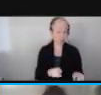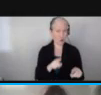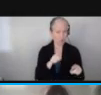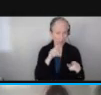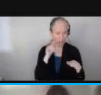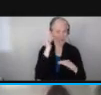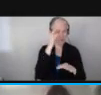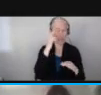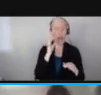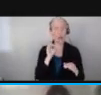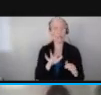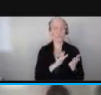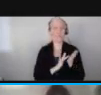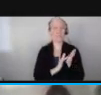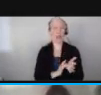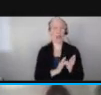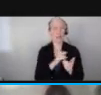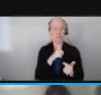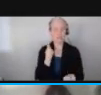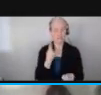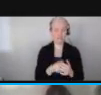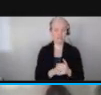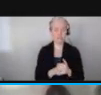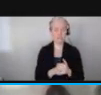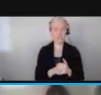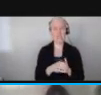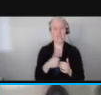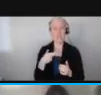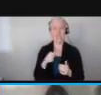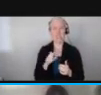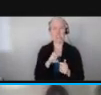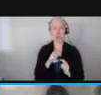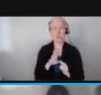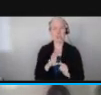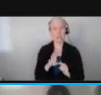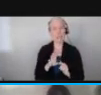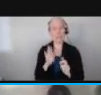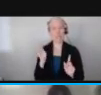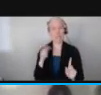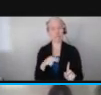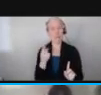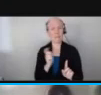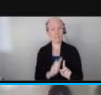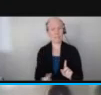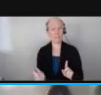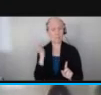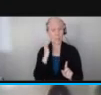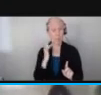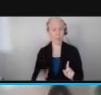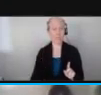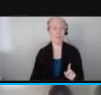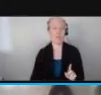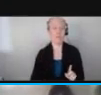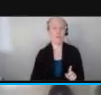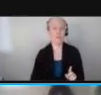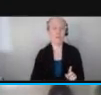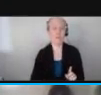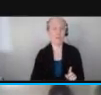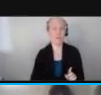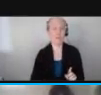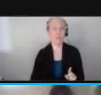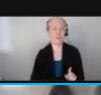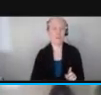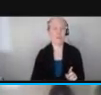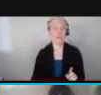these medical risks. The reason why we at the HSRB treat it differently is that it has its own mitigations that are specific